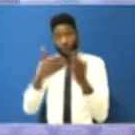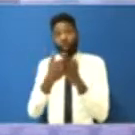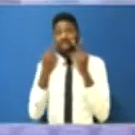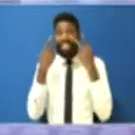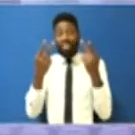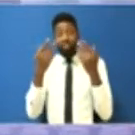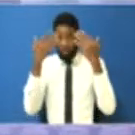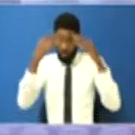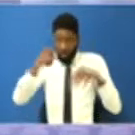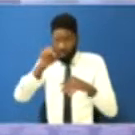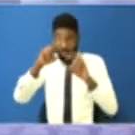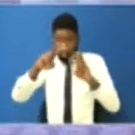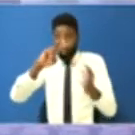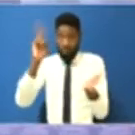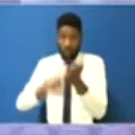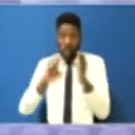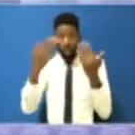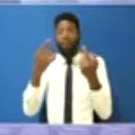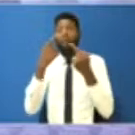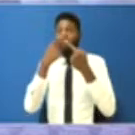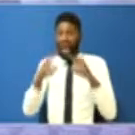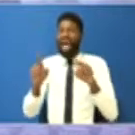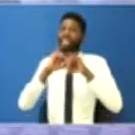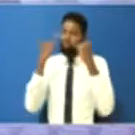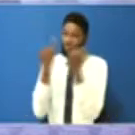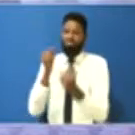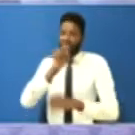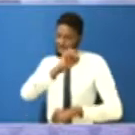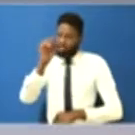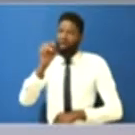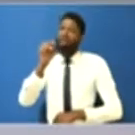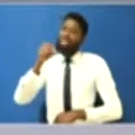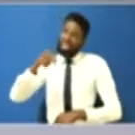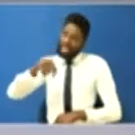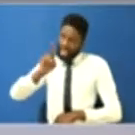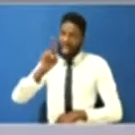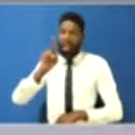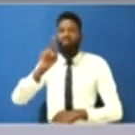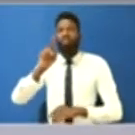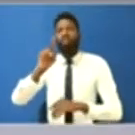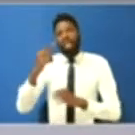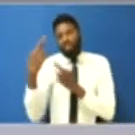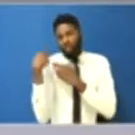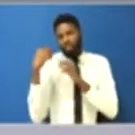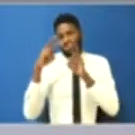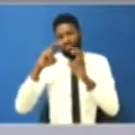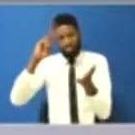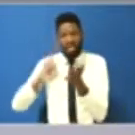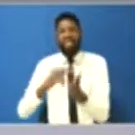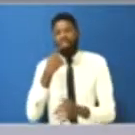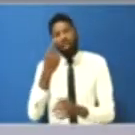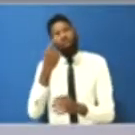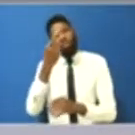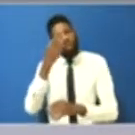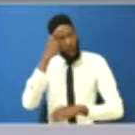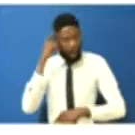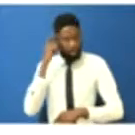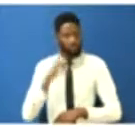it but the competent authorities and institutions that have to you know verify it have actually said it is it is correct